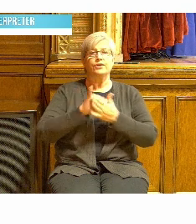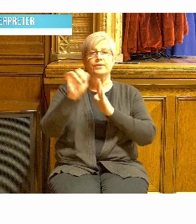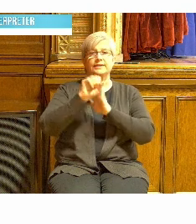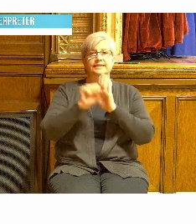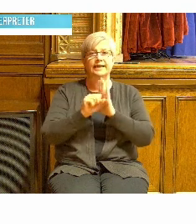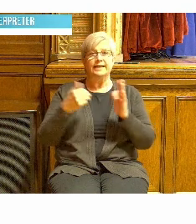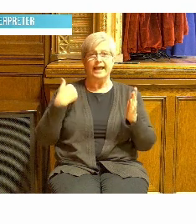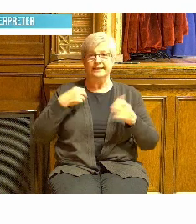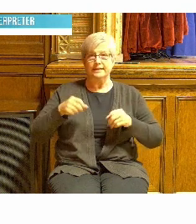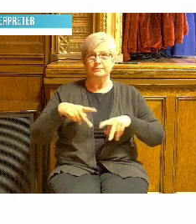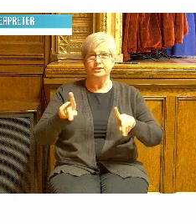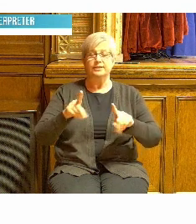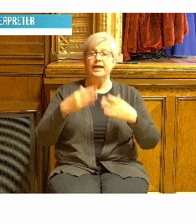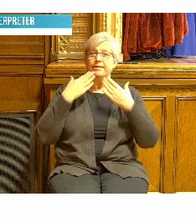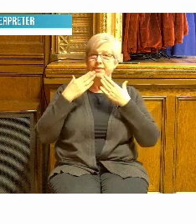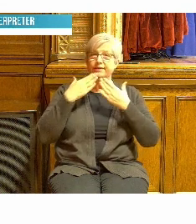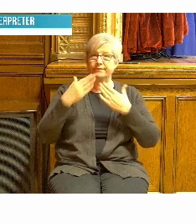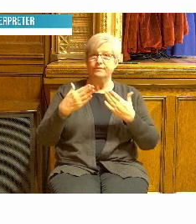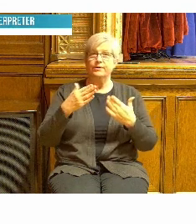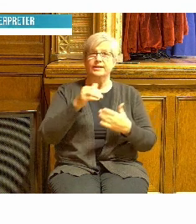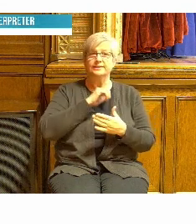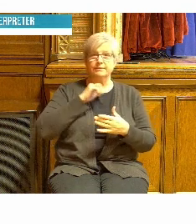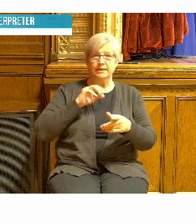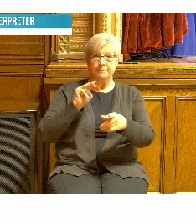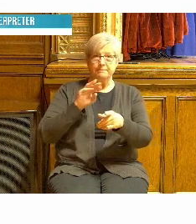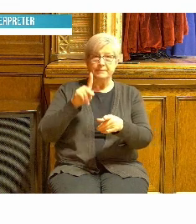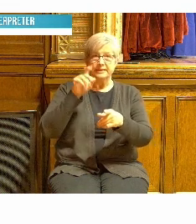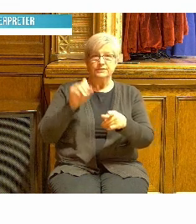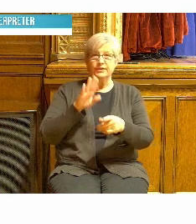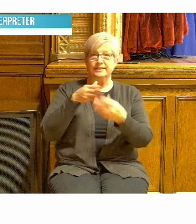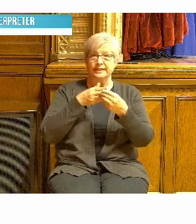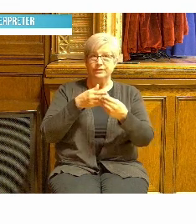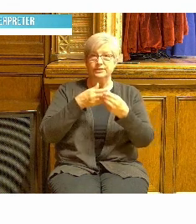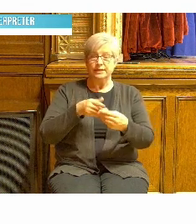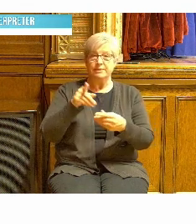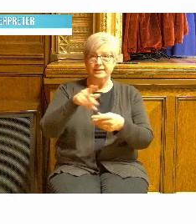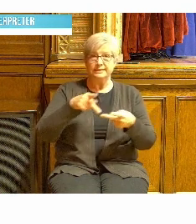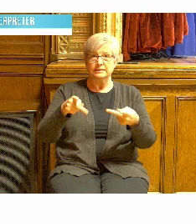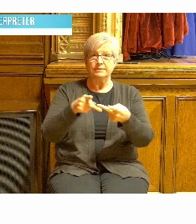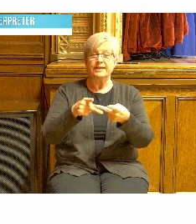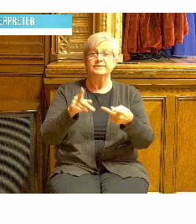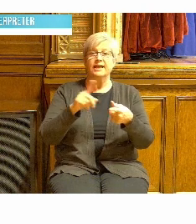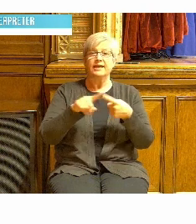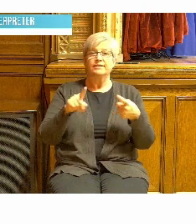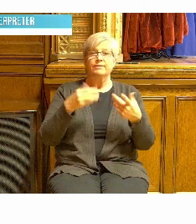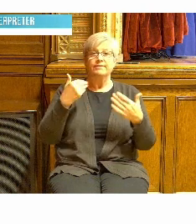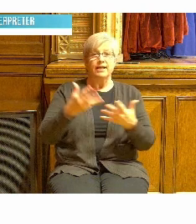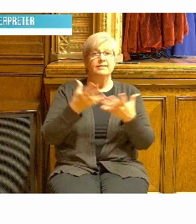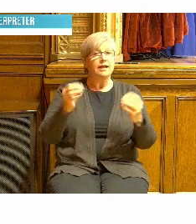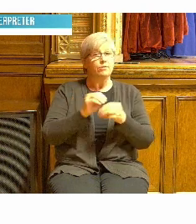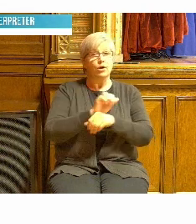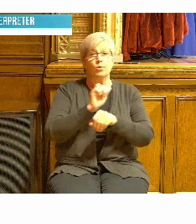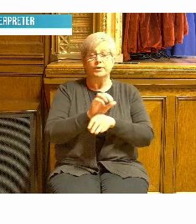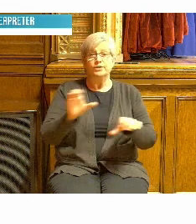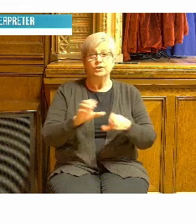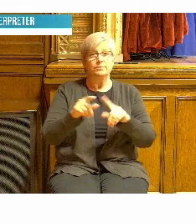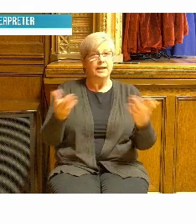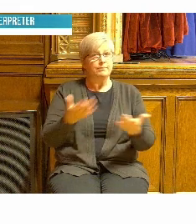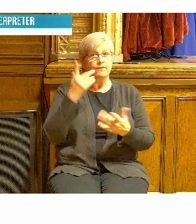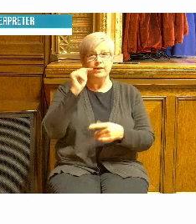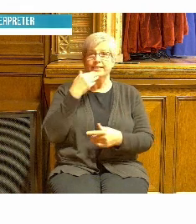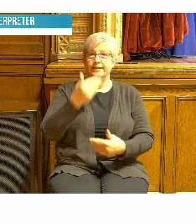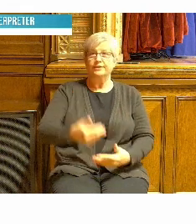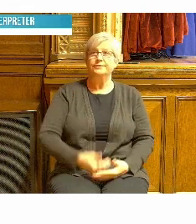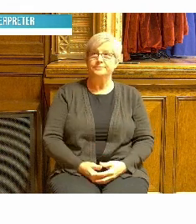has an opportunity. I'm very thankful for Assemblymember Meeks for his leadership in this space. And we have a lot more work to do, but I'm here for it. Thank